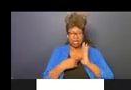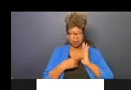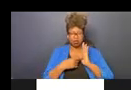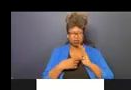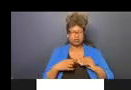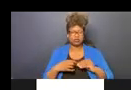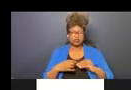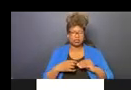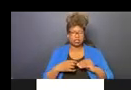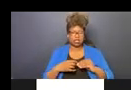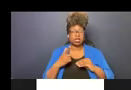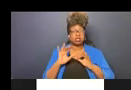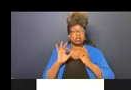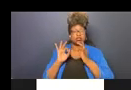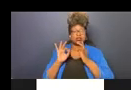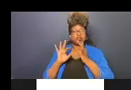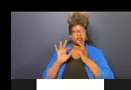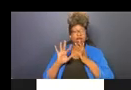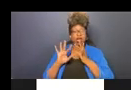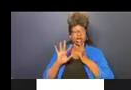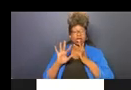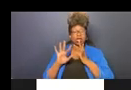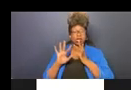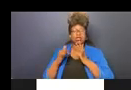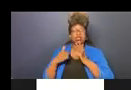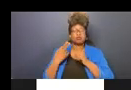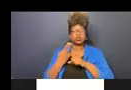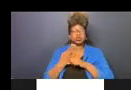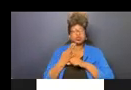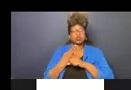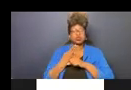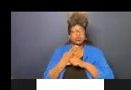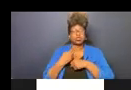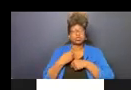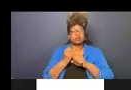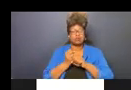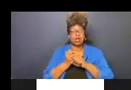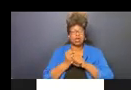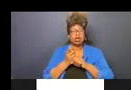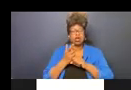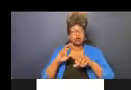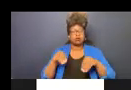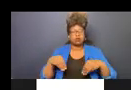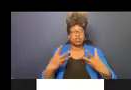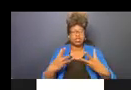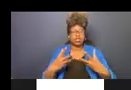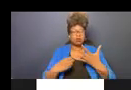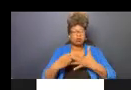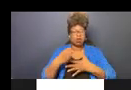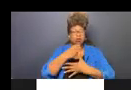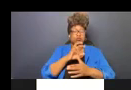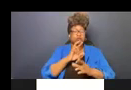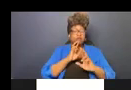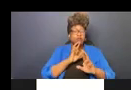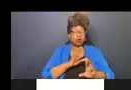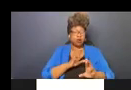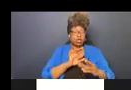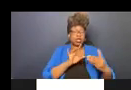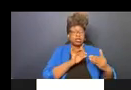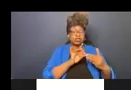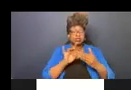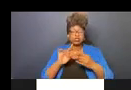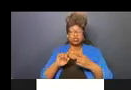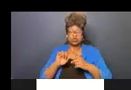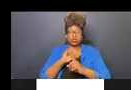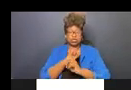the feedback that has been used to produce the Vision and Priorities report, as well as taking us to where we're at right now with